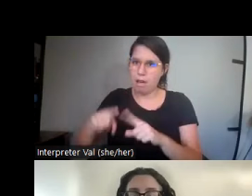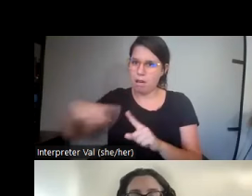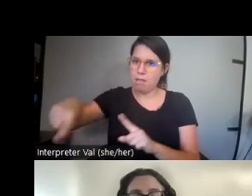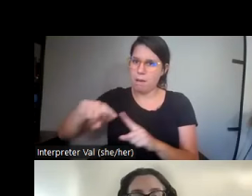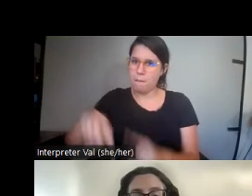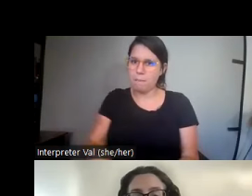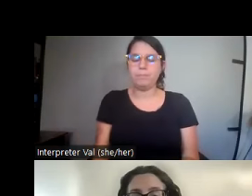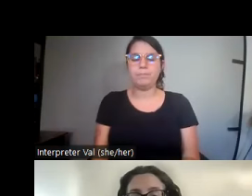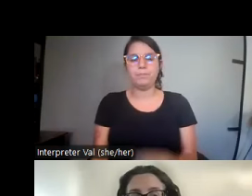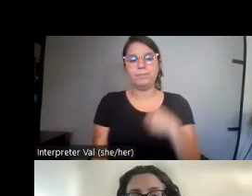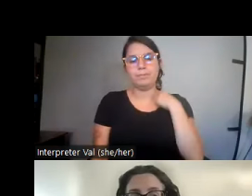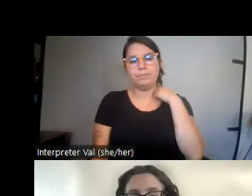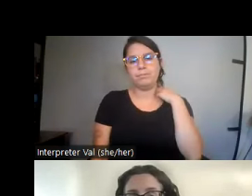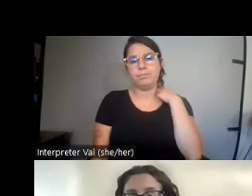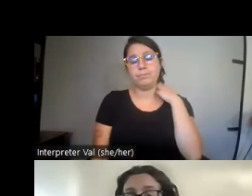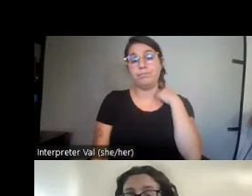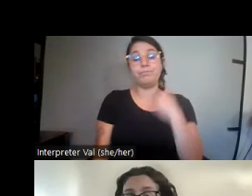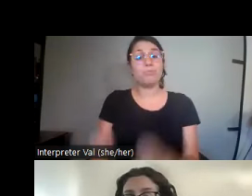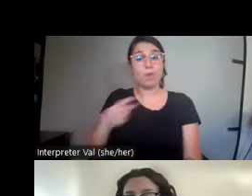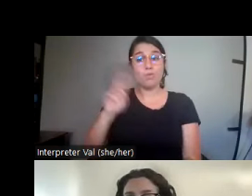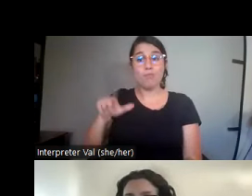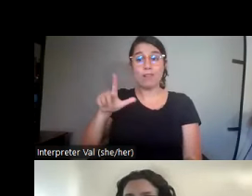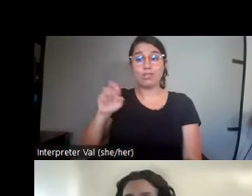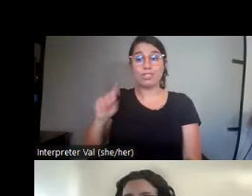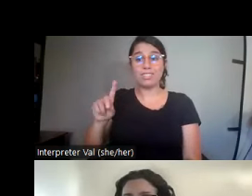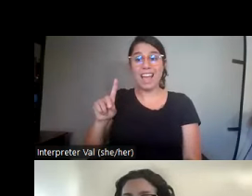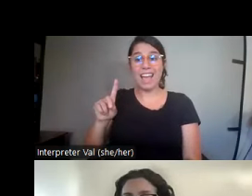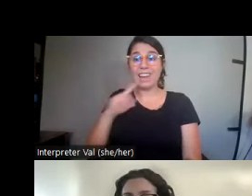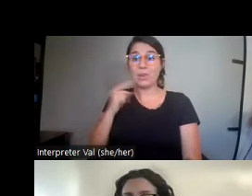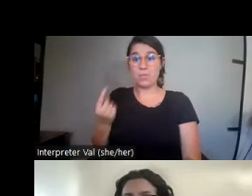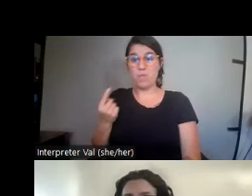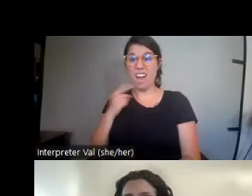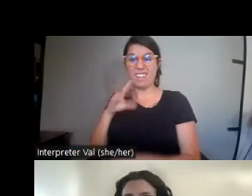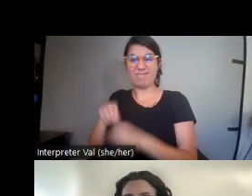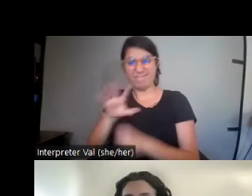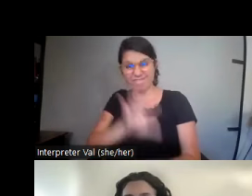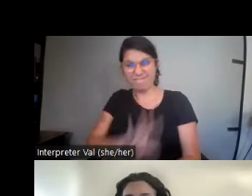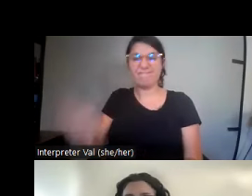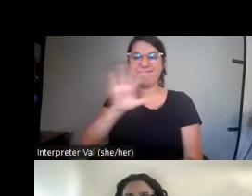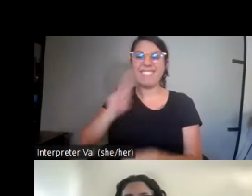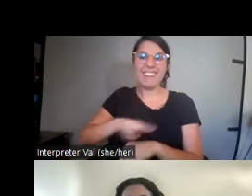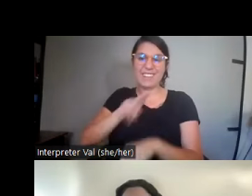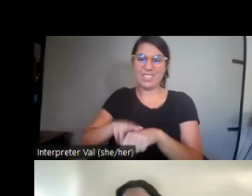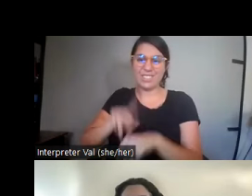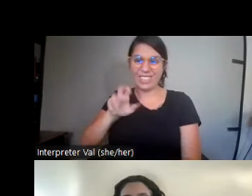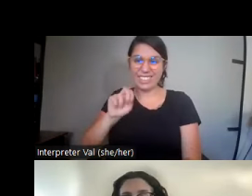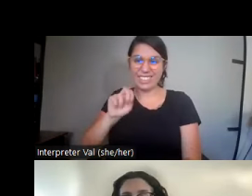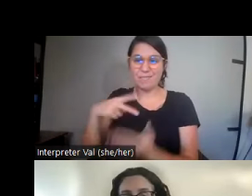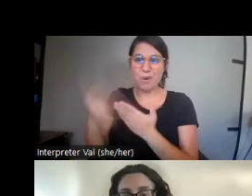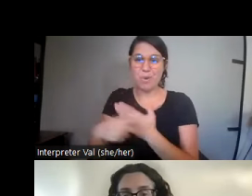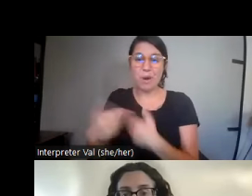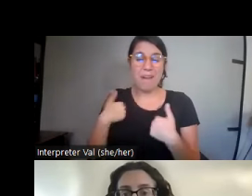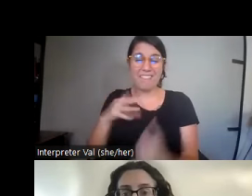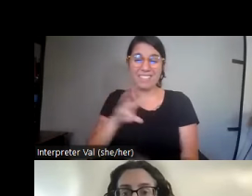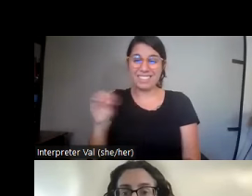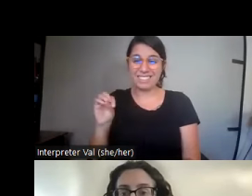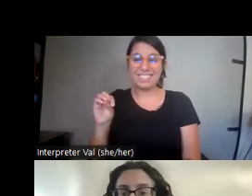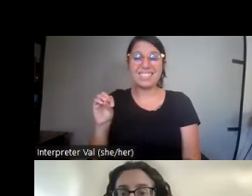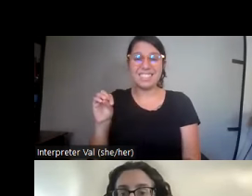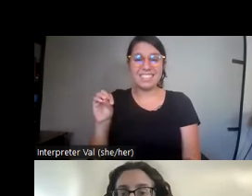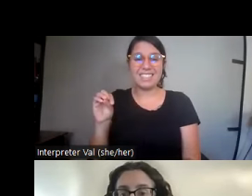The Rochester LEND is part of a national network of LEND programs. So there are 60 in the country